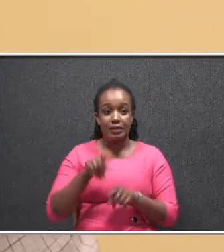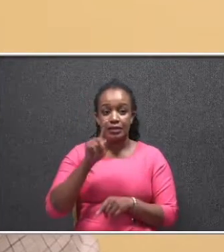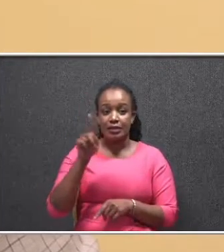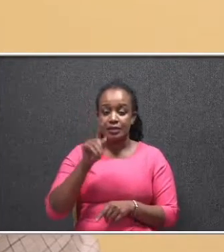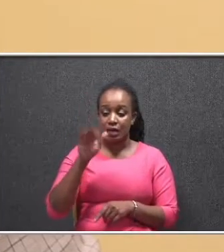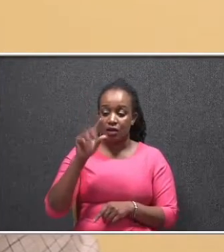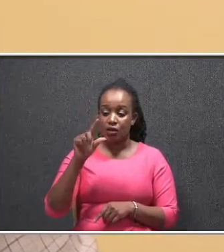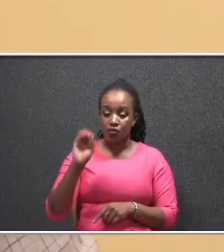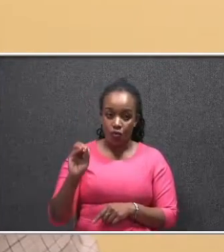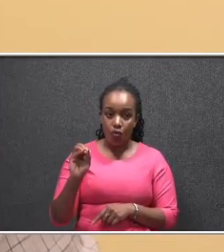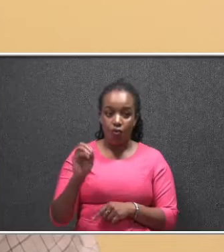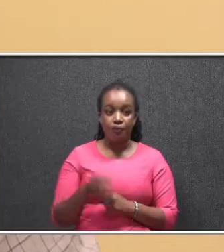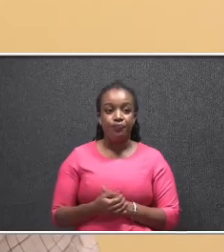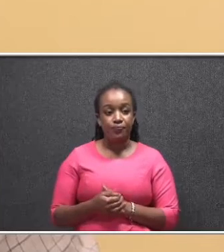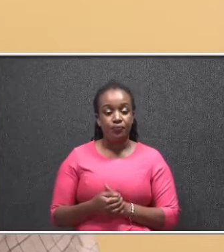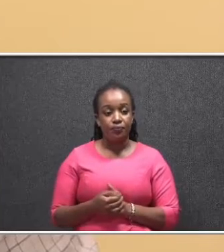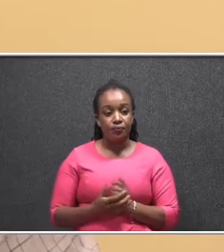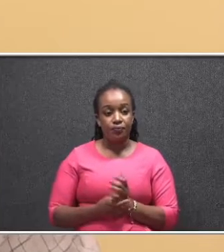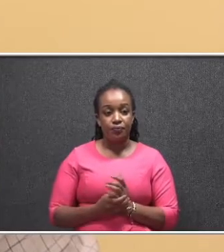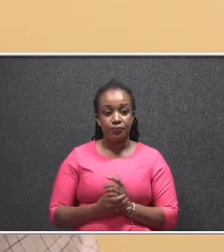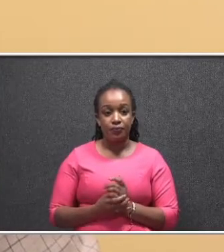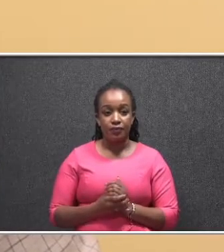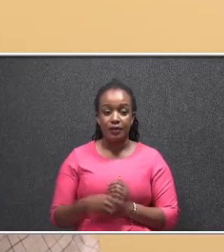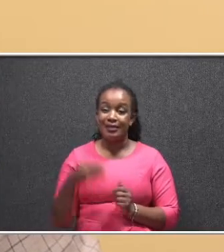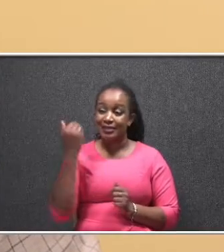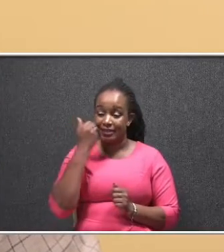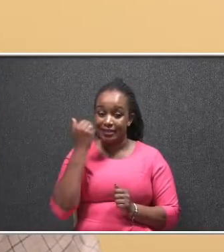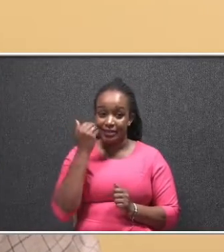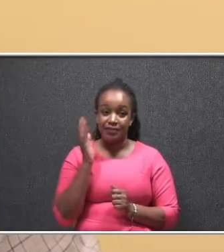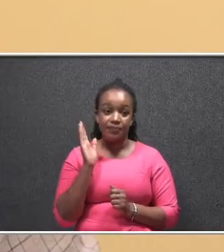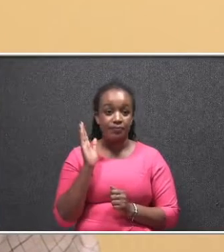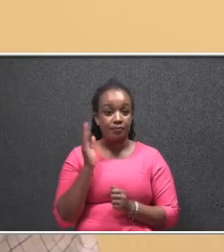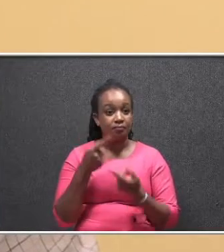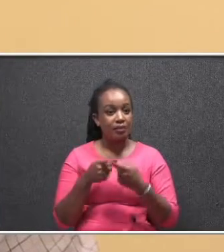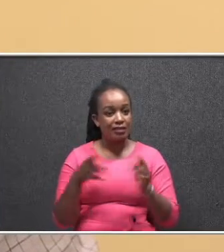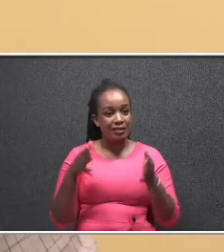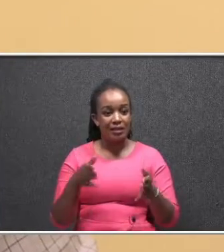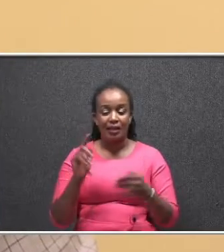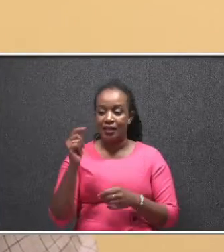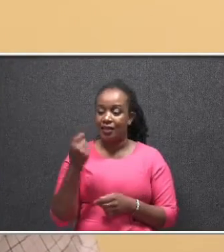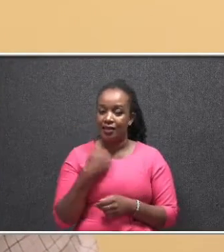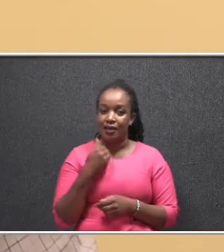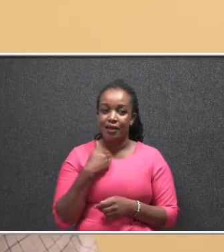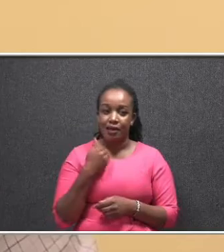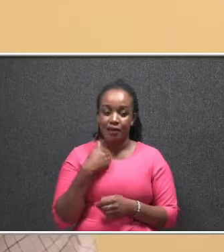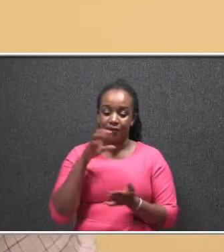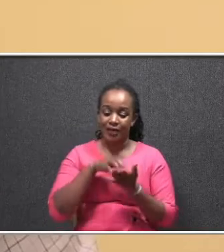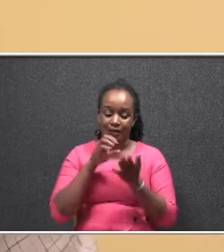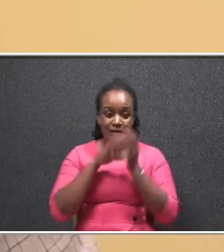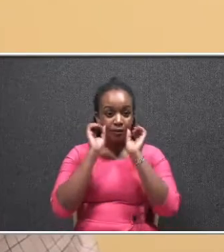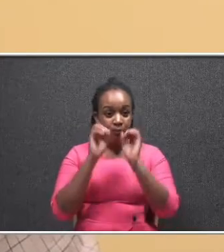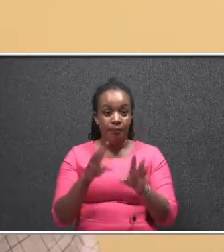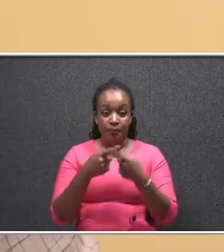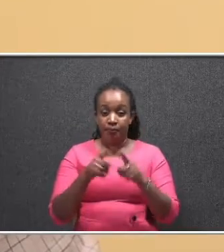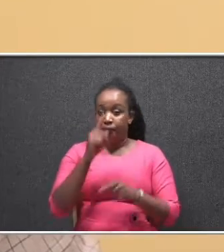The cases of mucormycosis on the rise. Fortunately, in Kenya, we have not came across in any case till now. But in